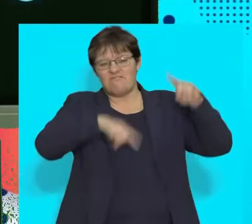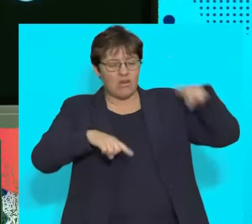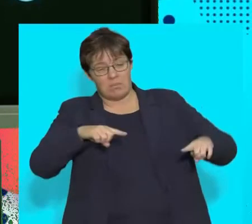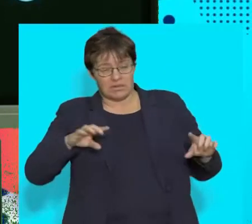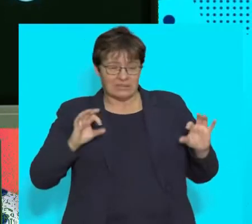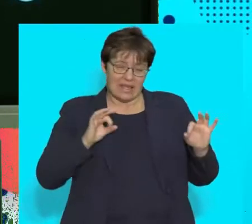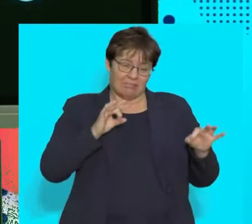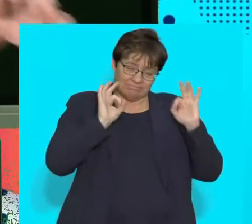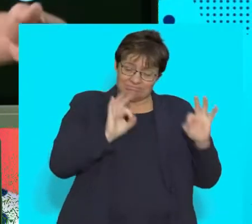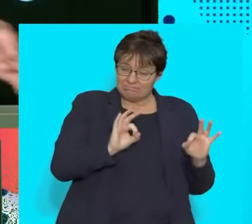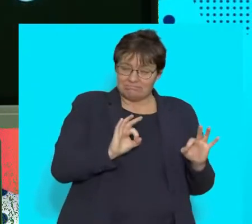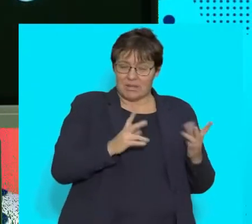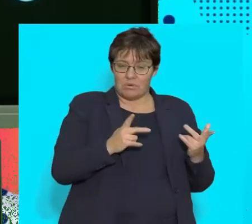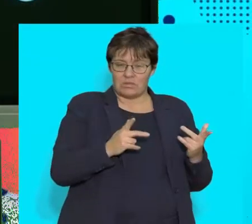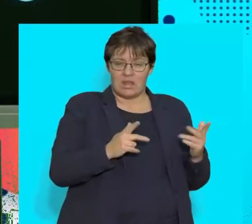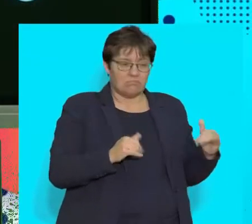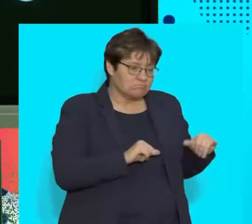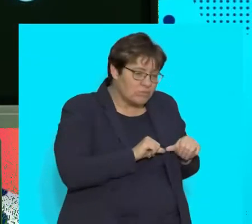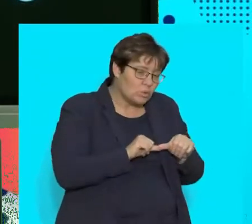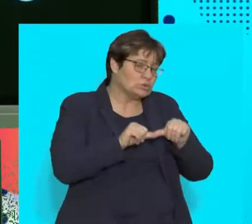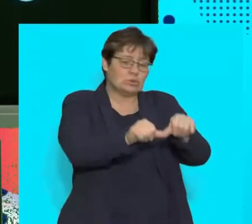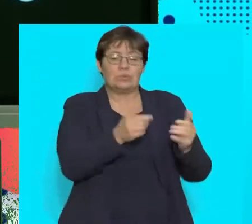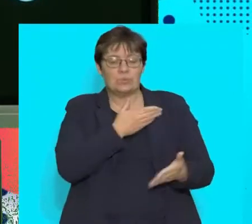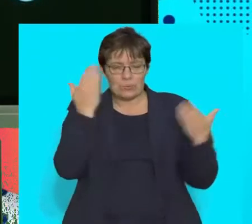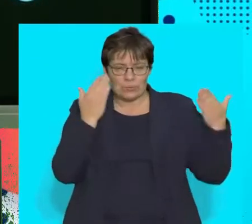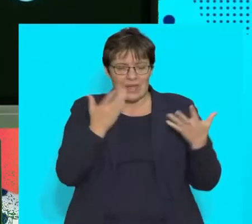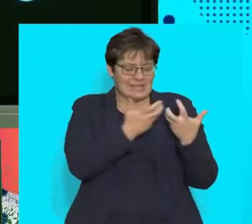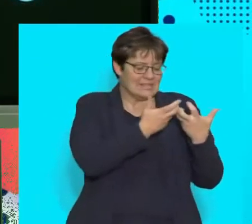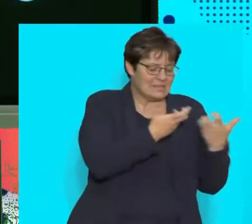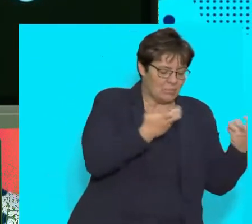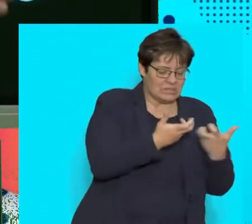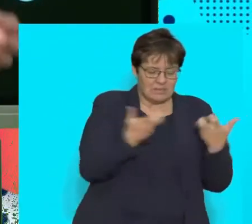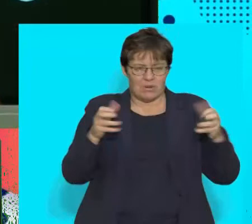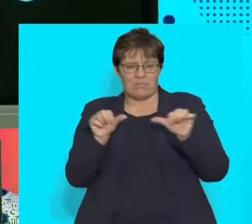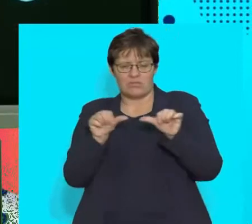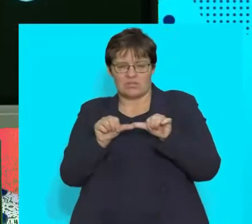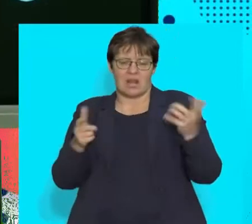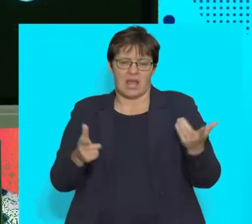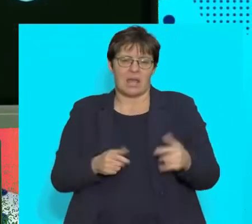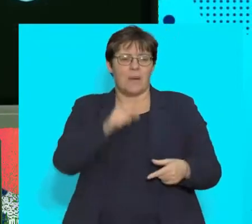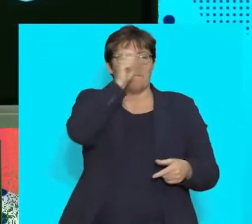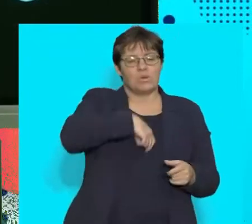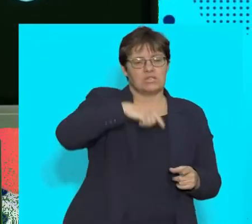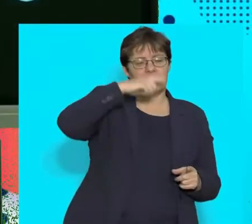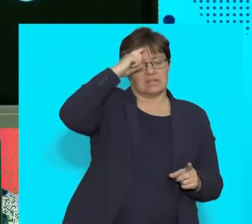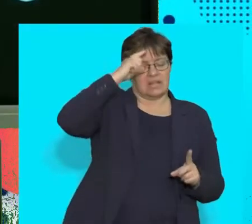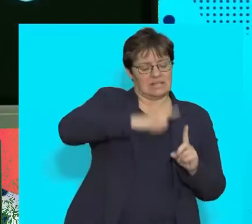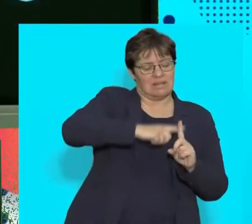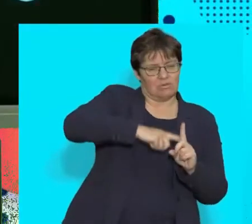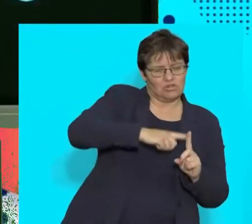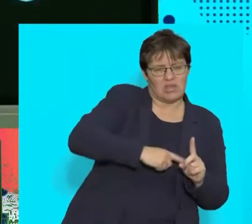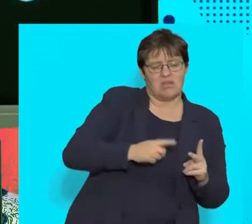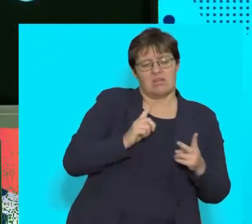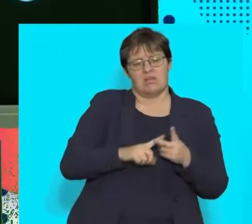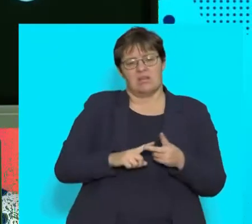actually discrete points, or they're not a continuous thing. They're separate measurements, something like a patient's temperature or a plant's temperature over